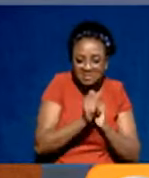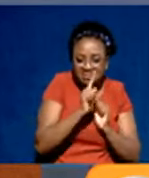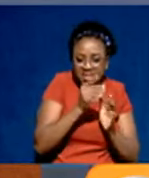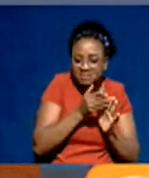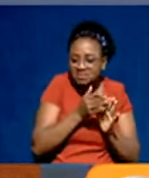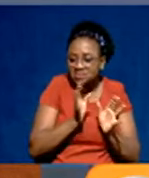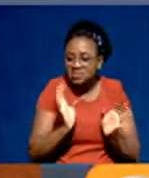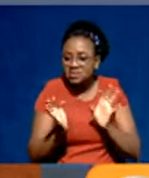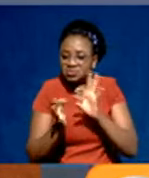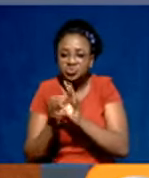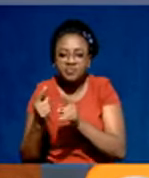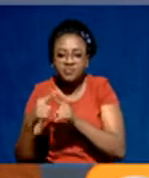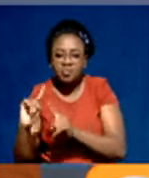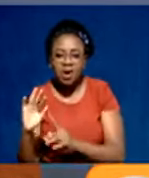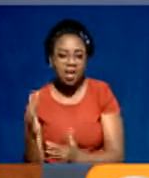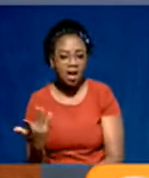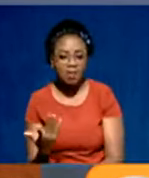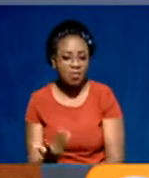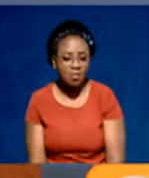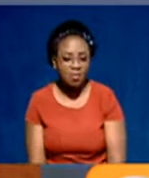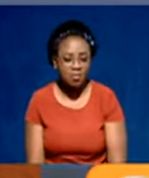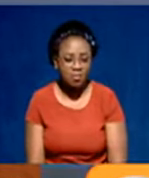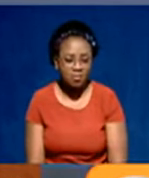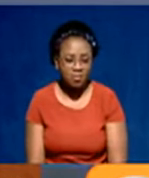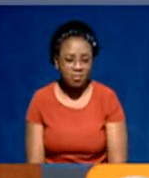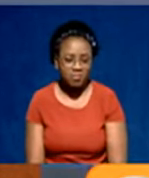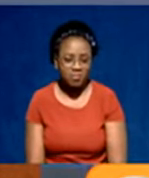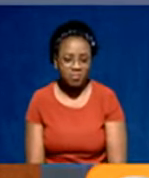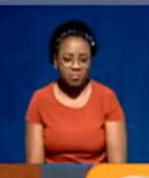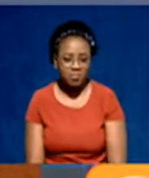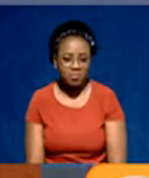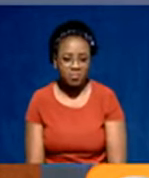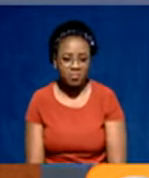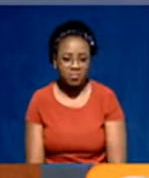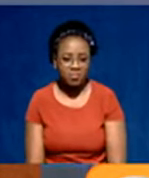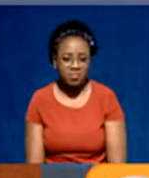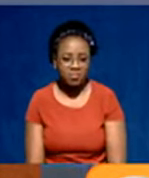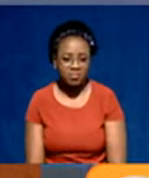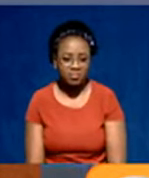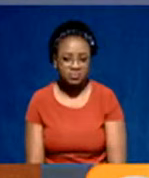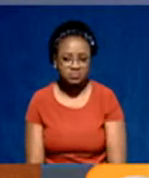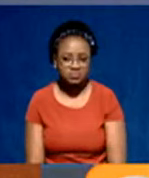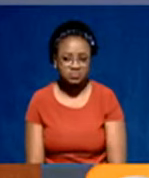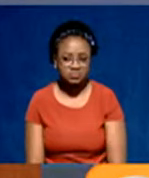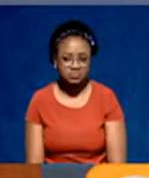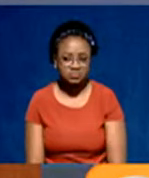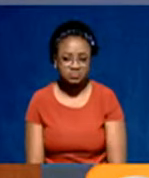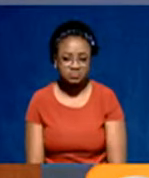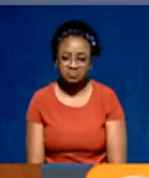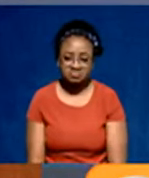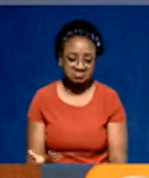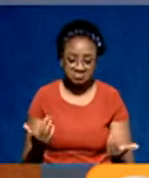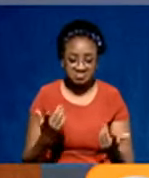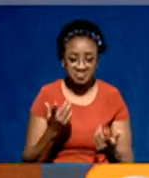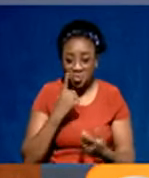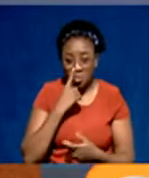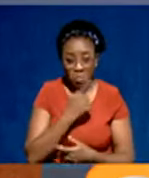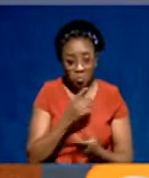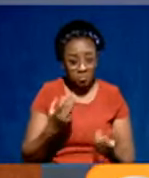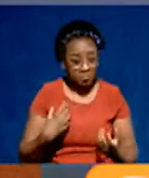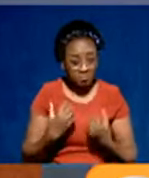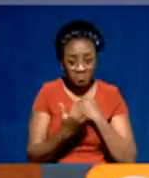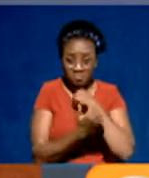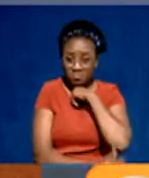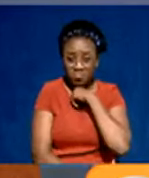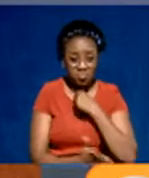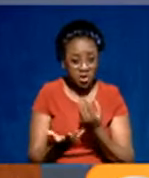joining Form 1? I didn't have in mind because financially we were not that stable.